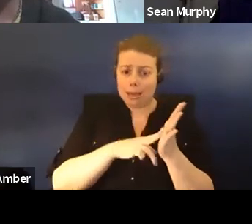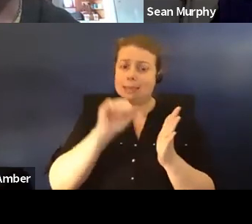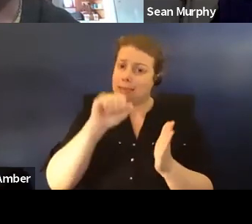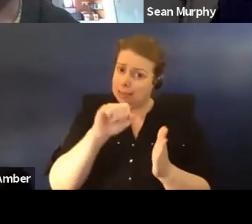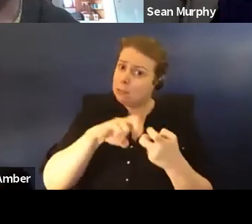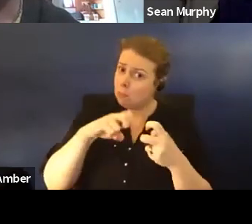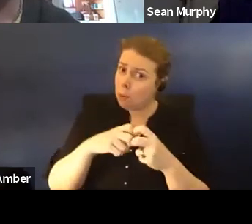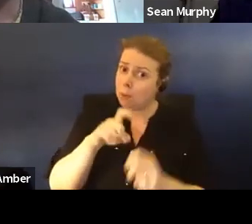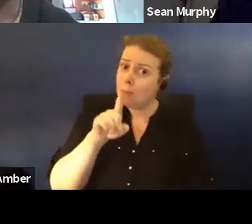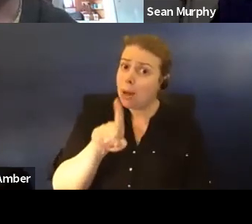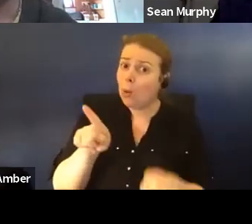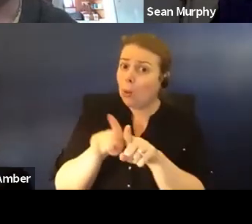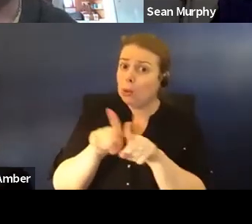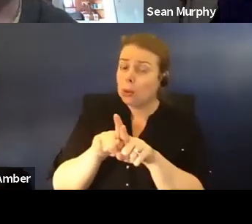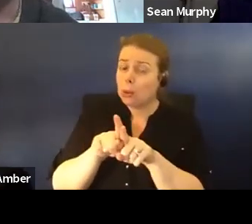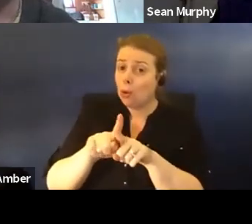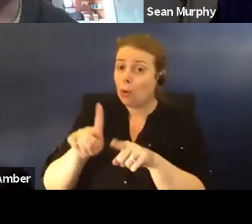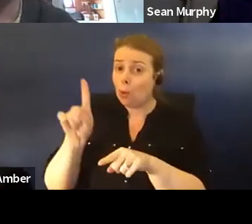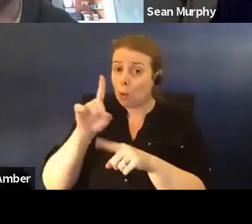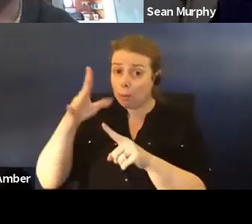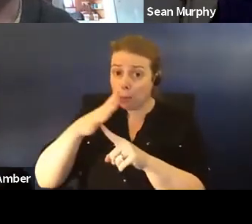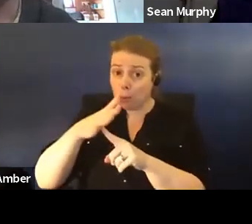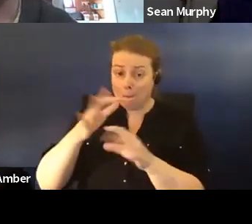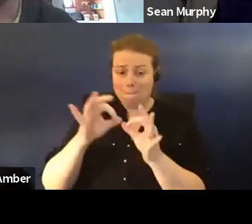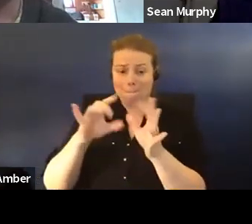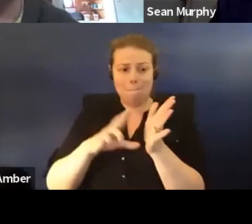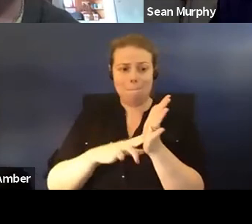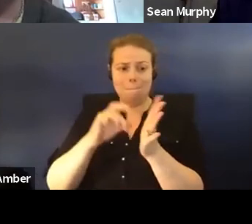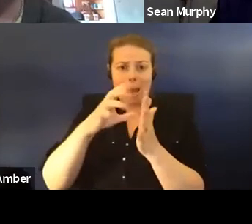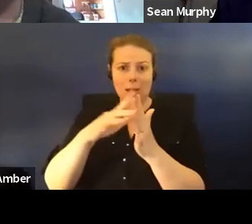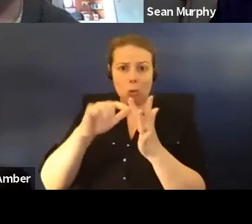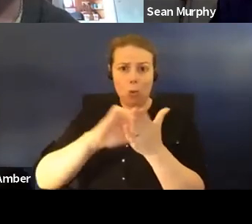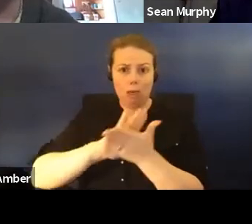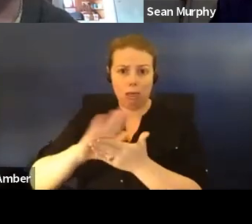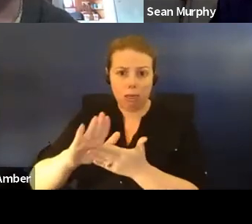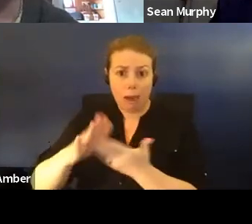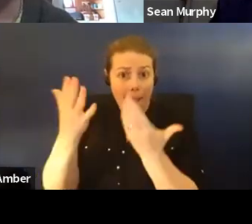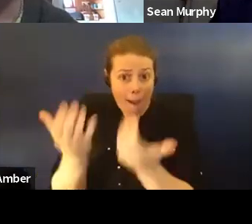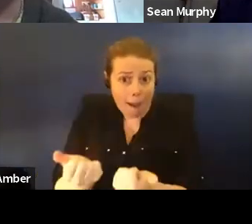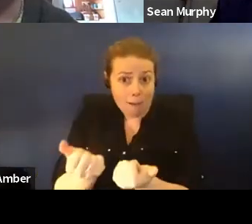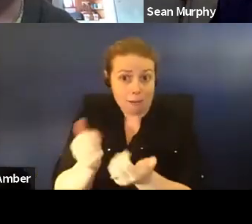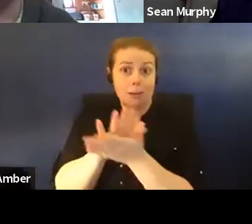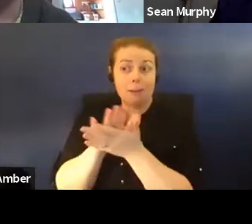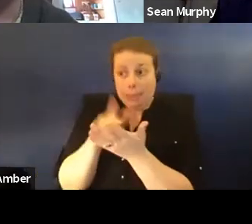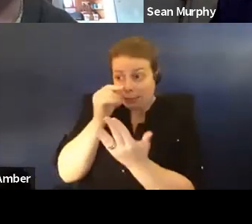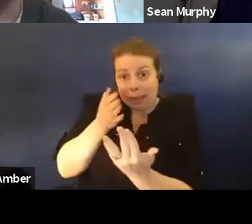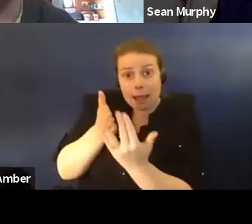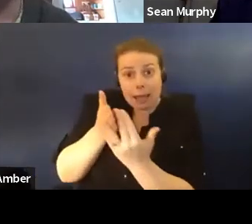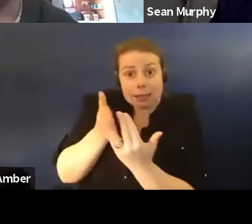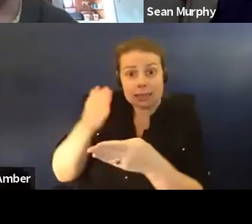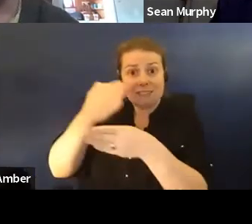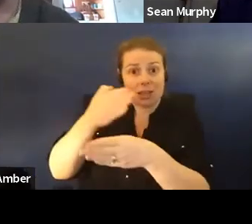you've got the bandwidth to be able to do all the accessible functionalities that